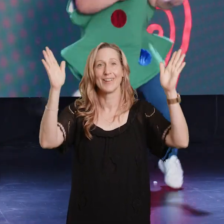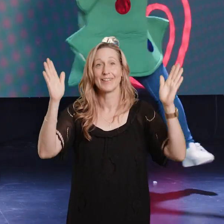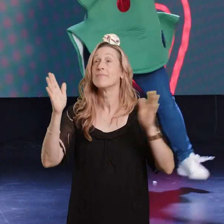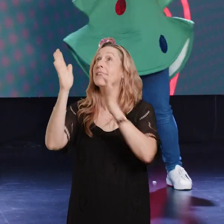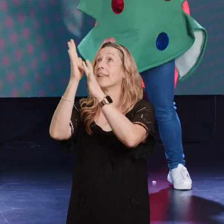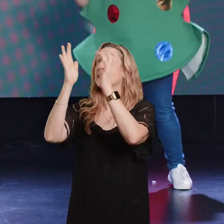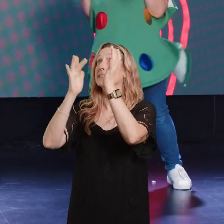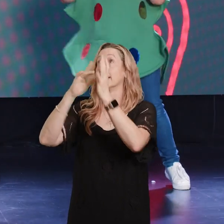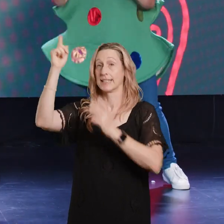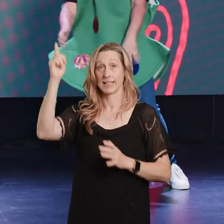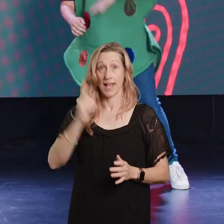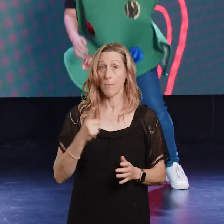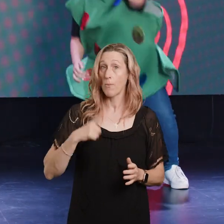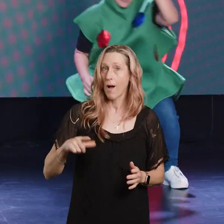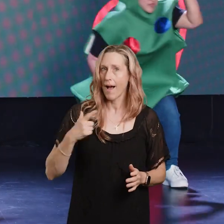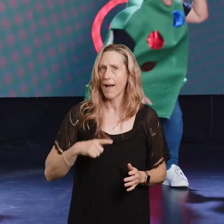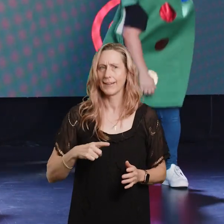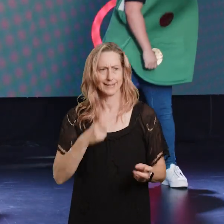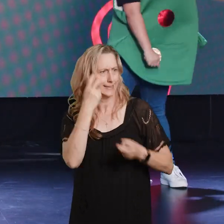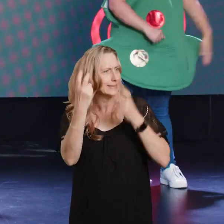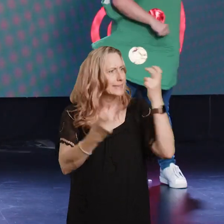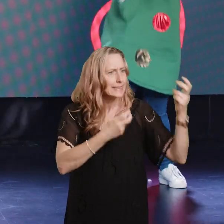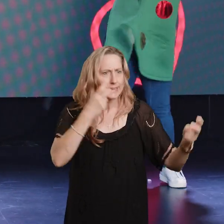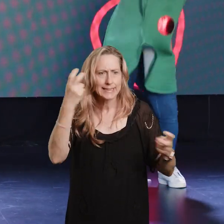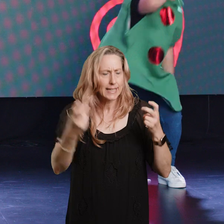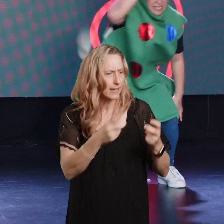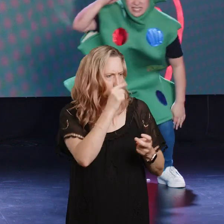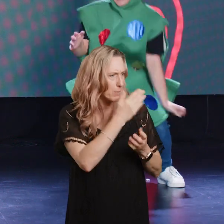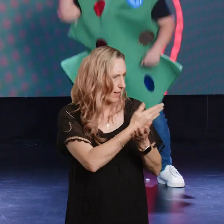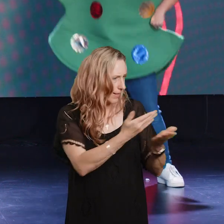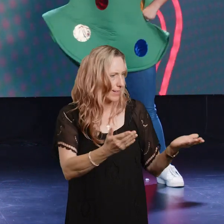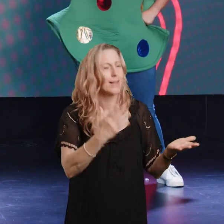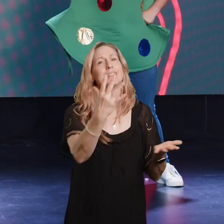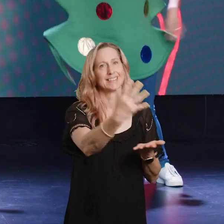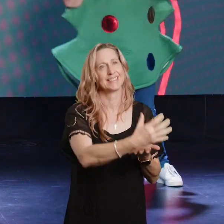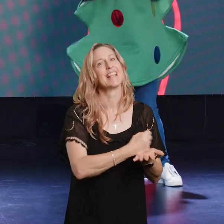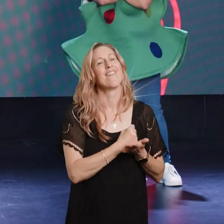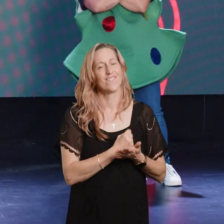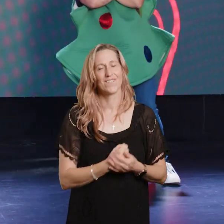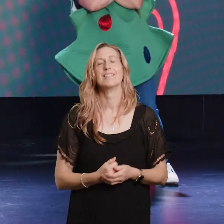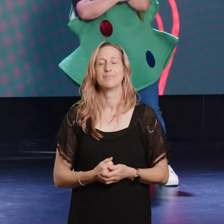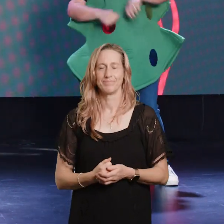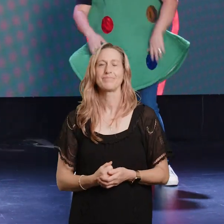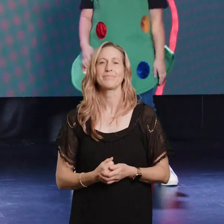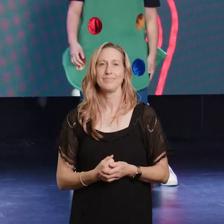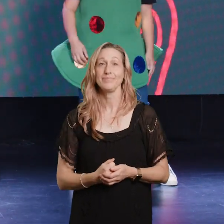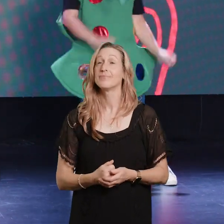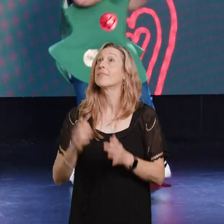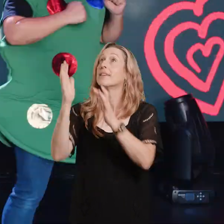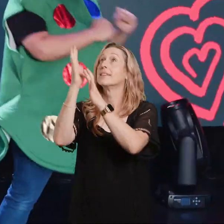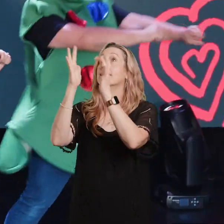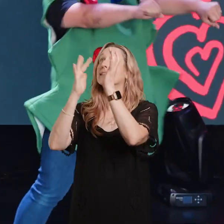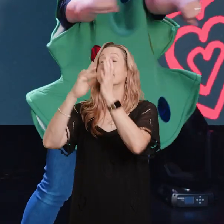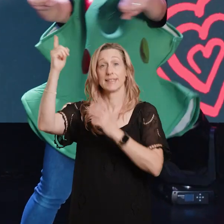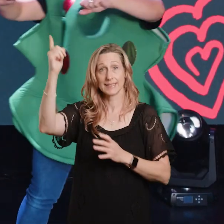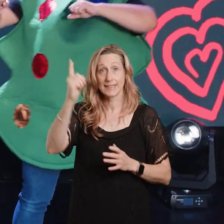For the Son of Man came to seek, seek and save the lost. For